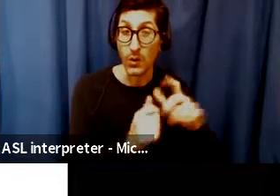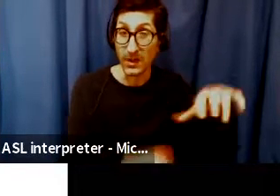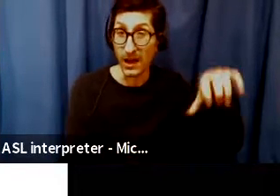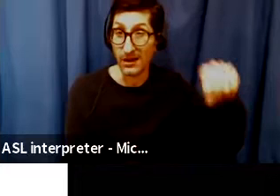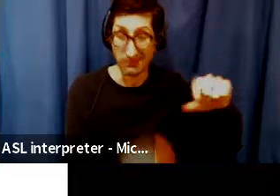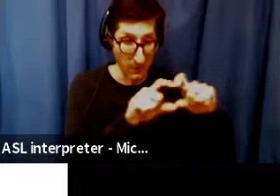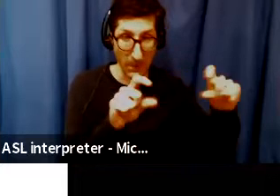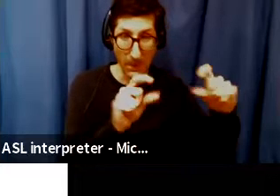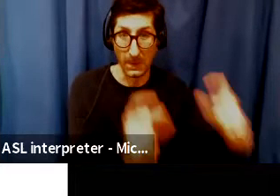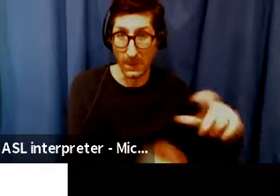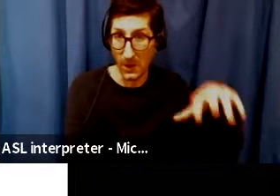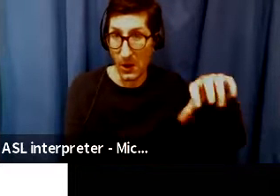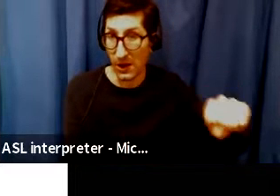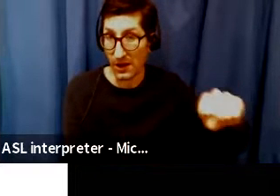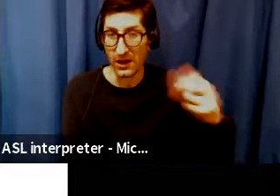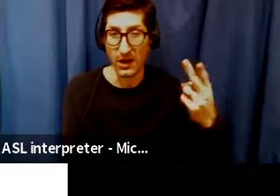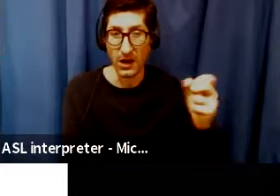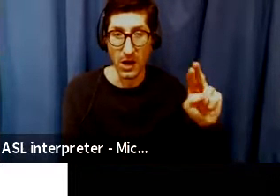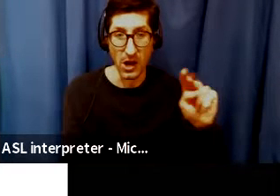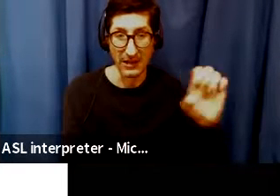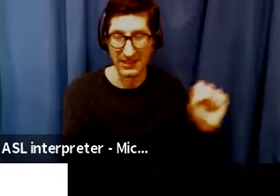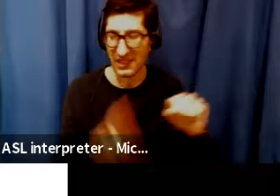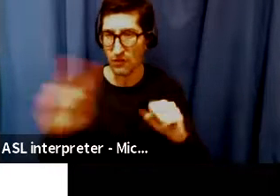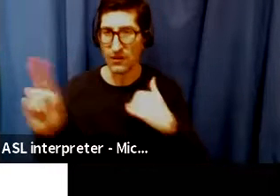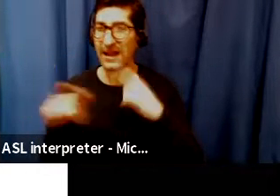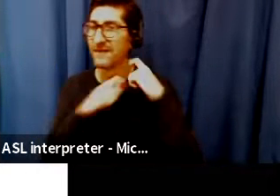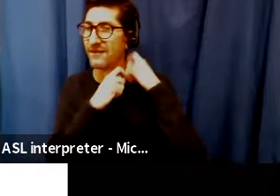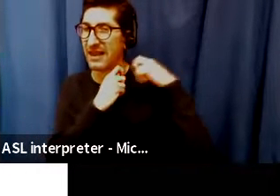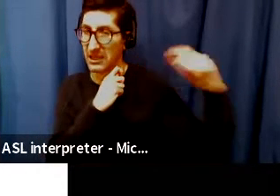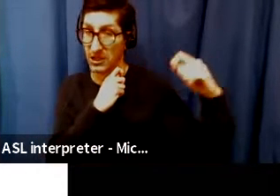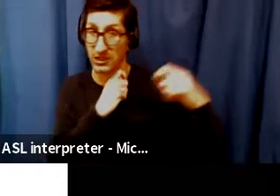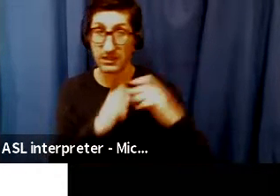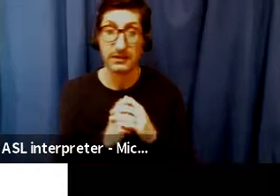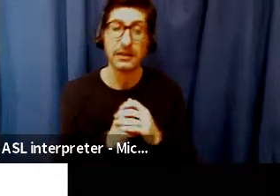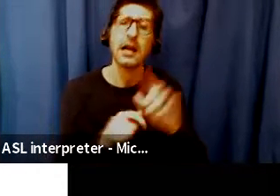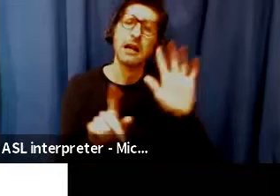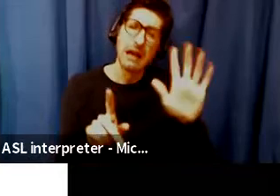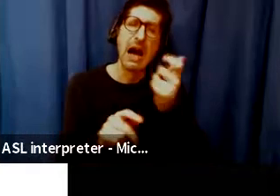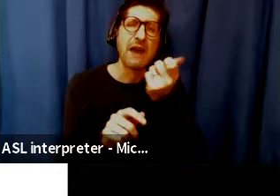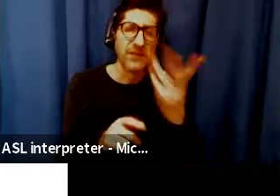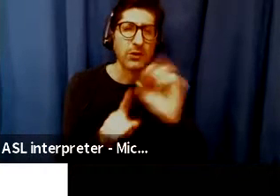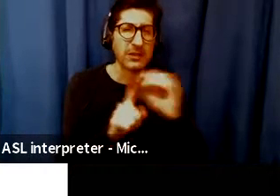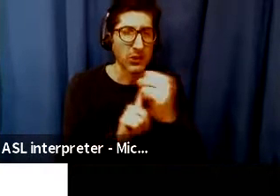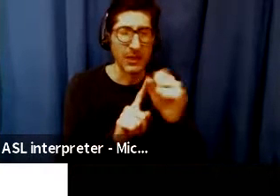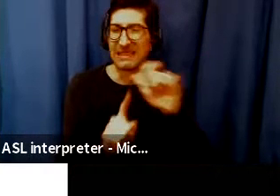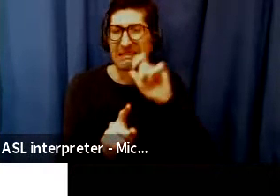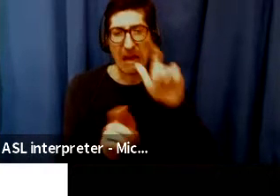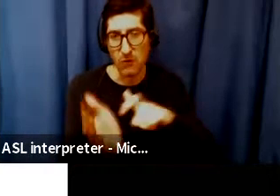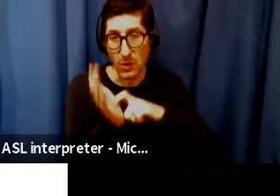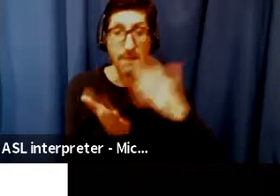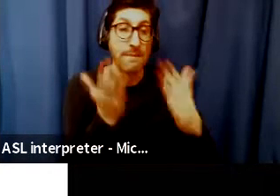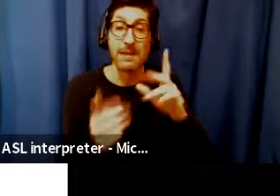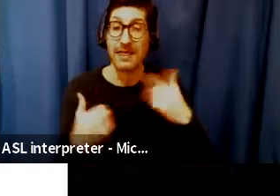in a wheelchair who has her service animal that's on a leash. And the narrow circumstances might be that the animal has to